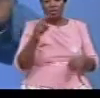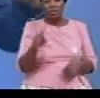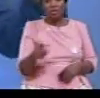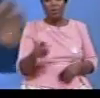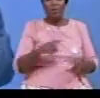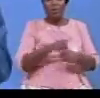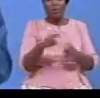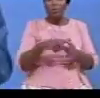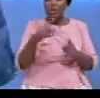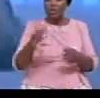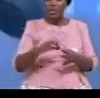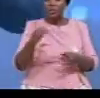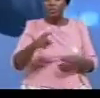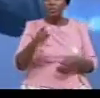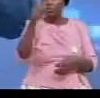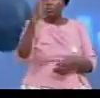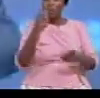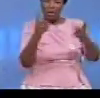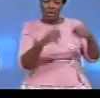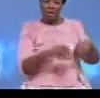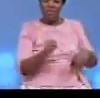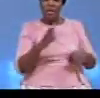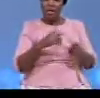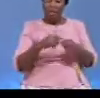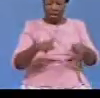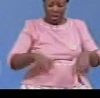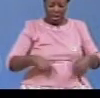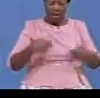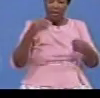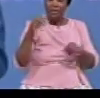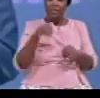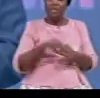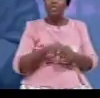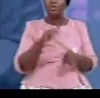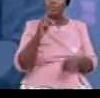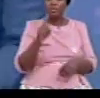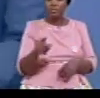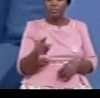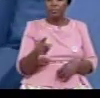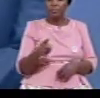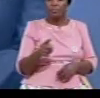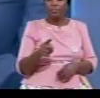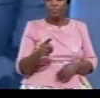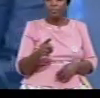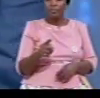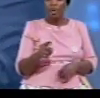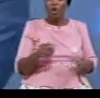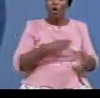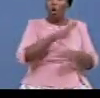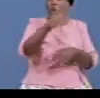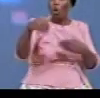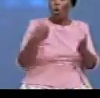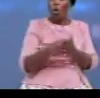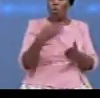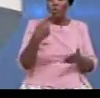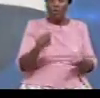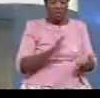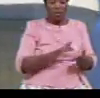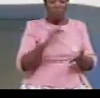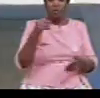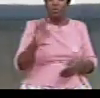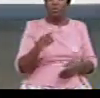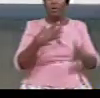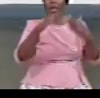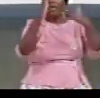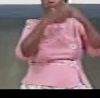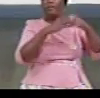Spirit of God comes and he dwells inside you, all the glories of heaven,